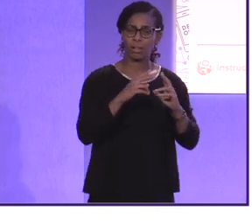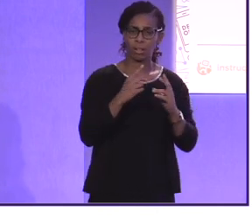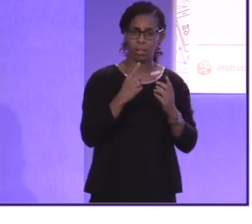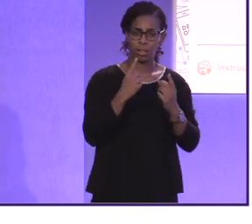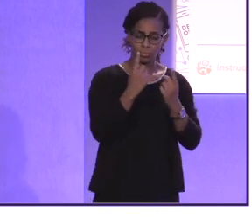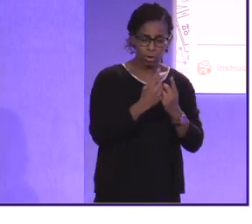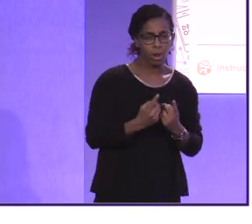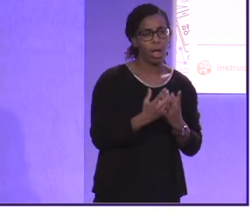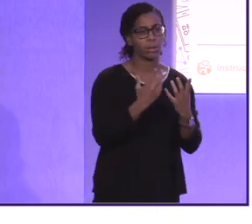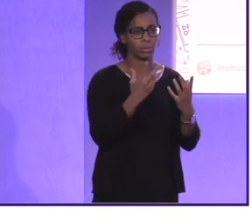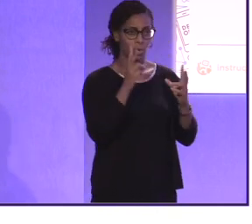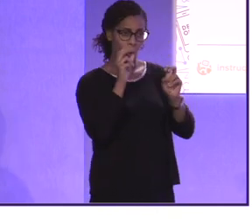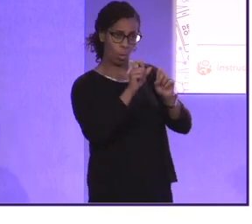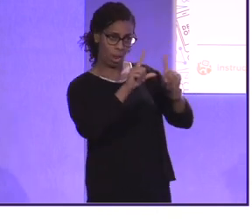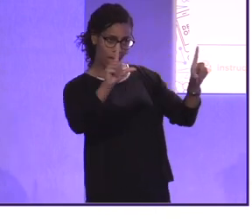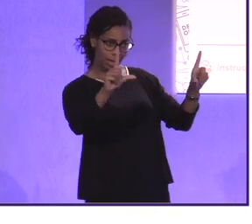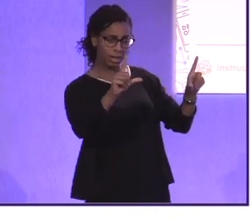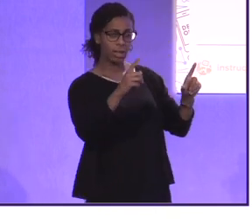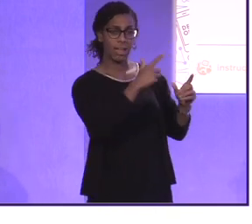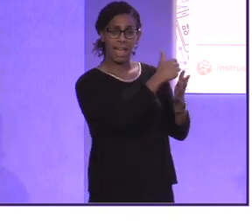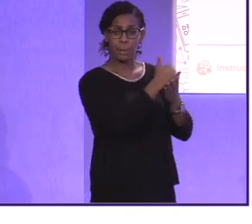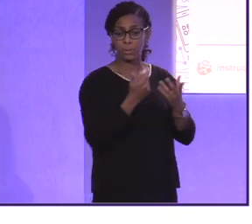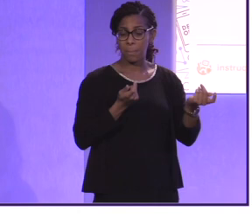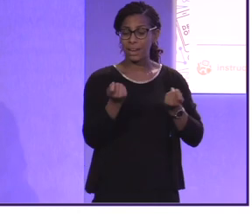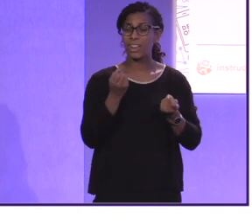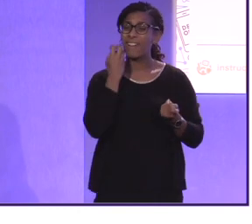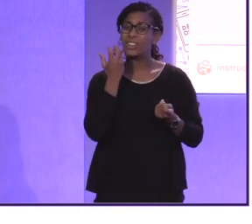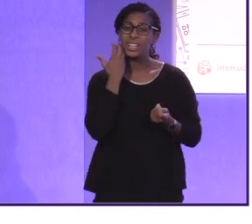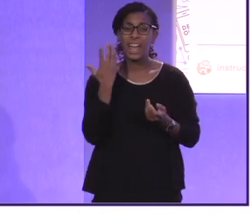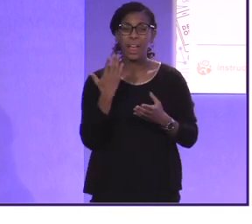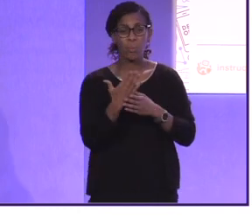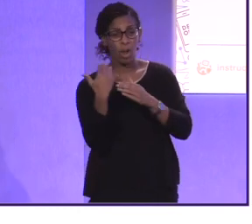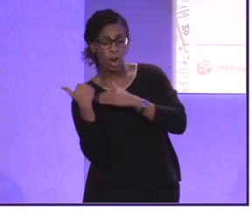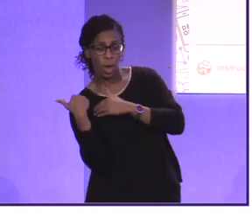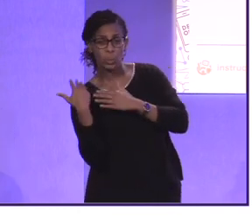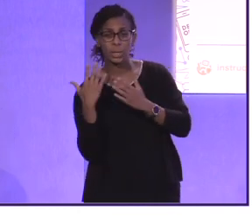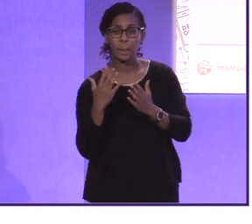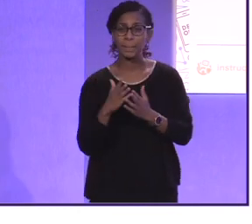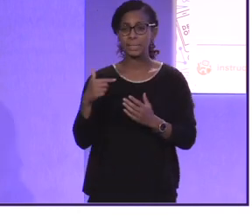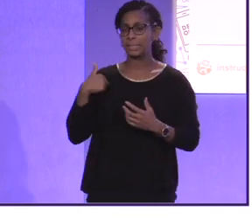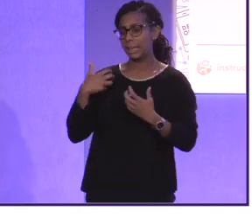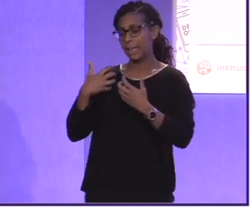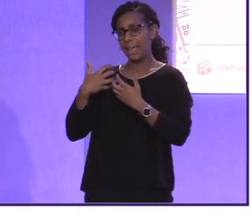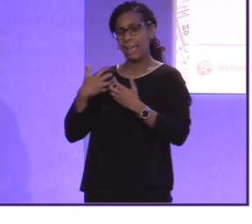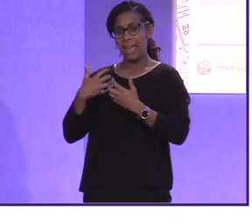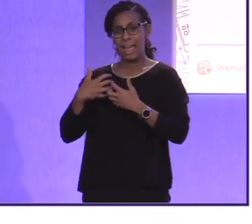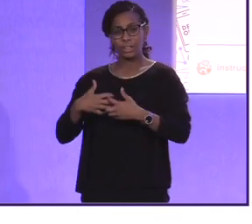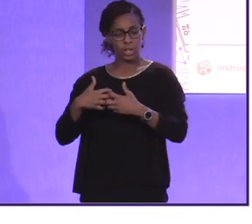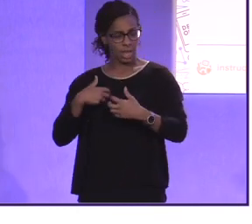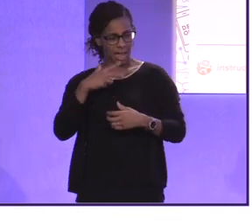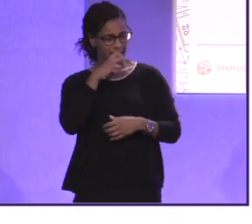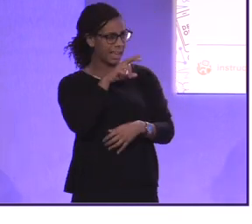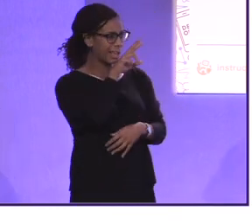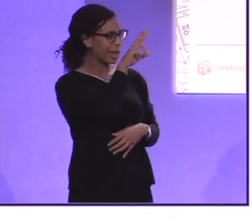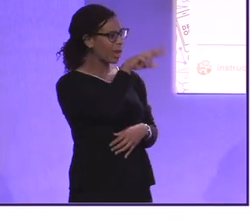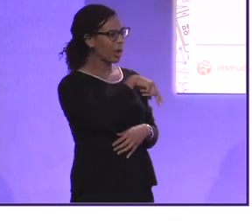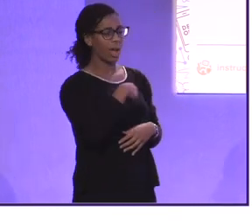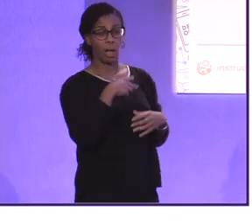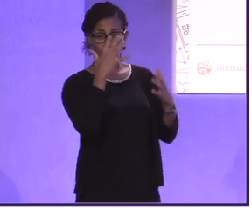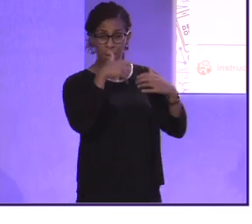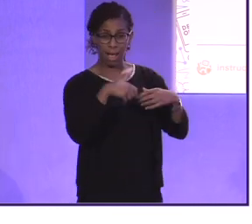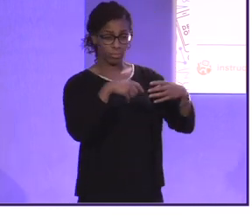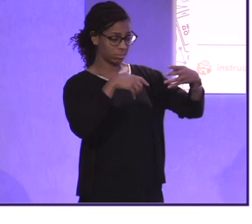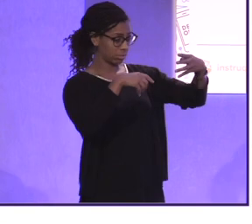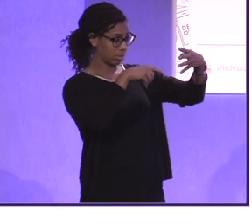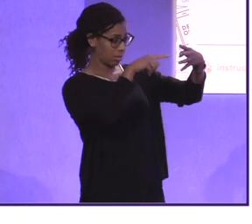just managing workload and day-to-day kind of work, because you can look at this as an engineer and you're like, okay, I don't have to worry about row 2 and 3 at the moment. I'm only looking